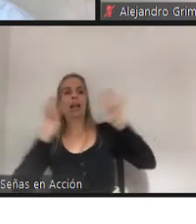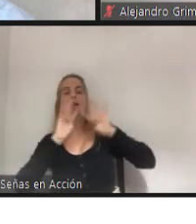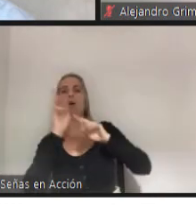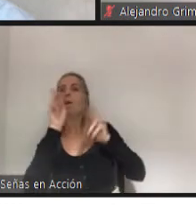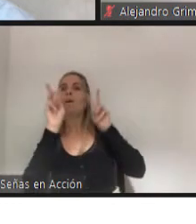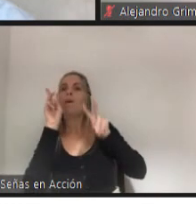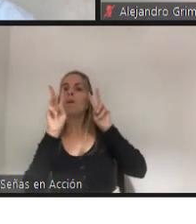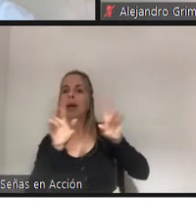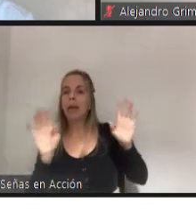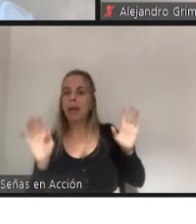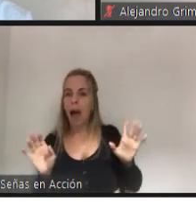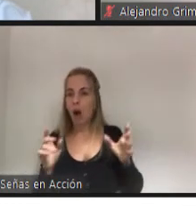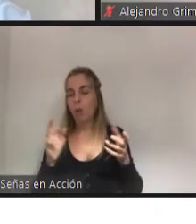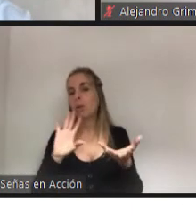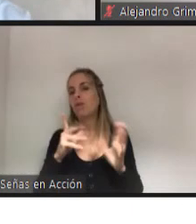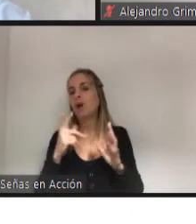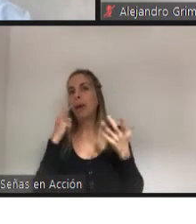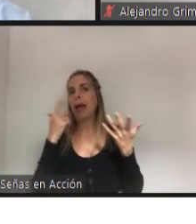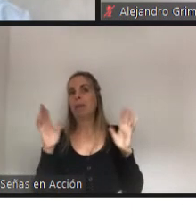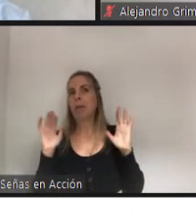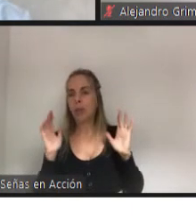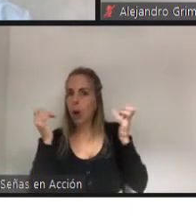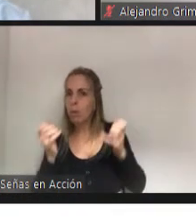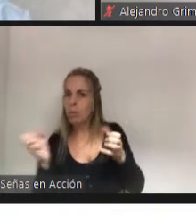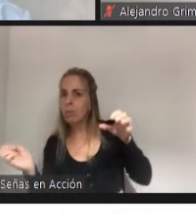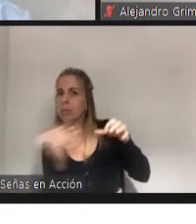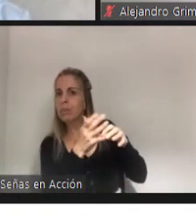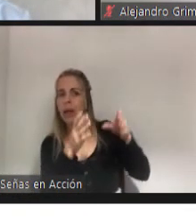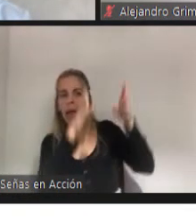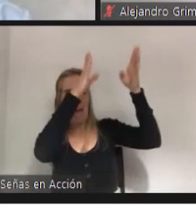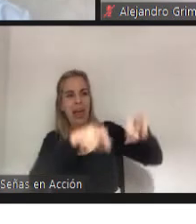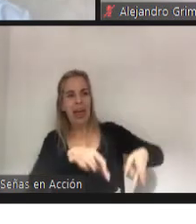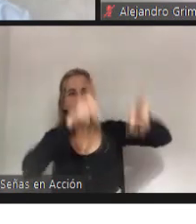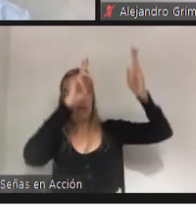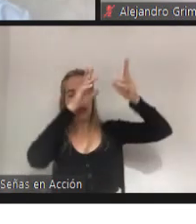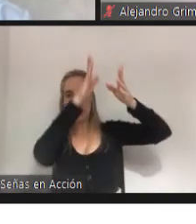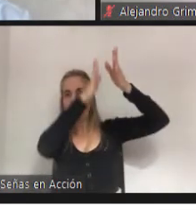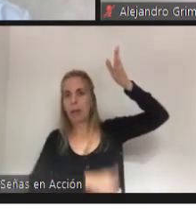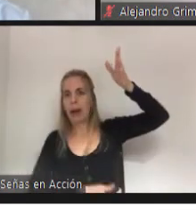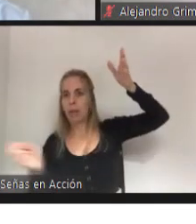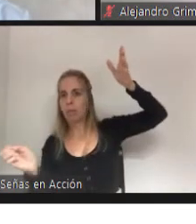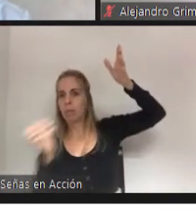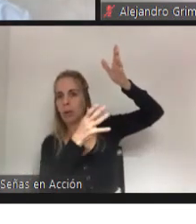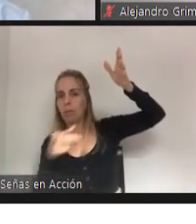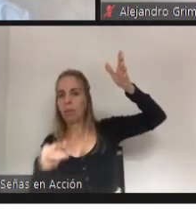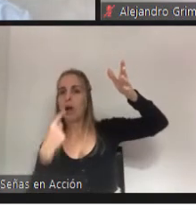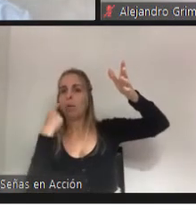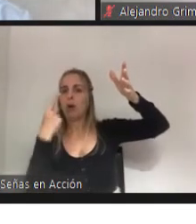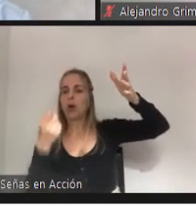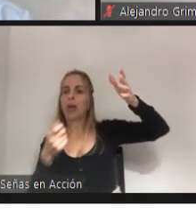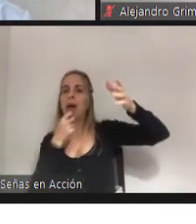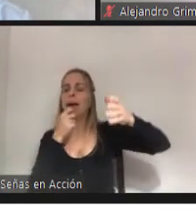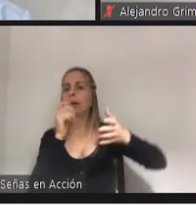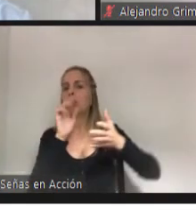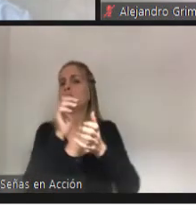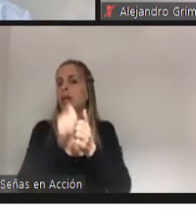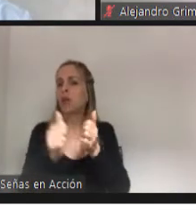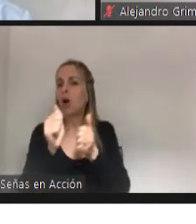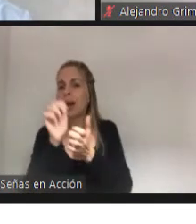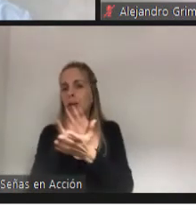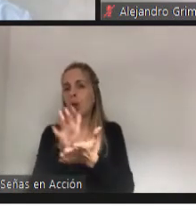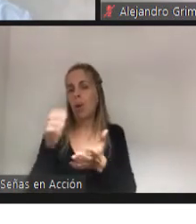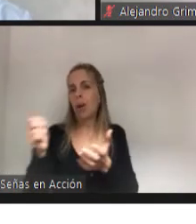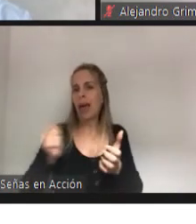take up other spaces in a different way. So we had projections of the sort of, there